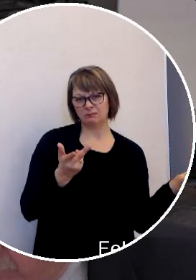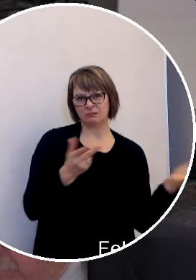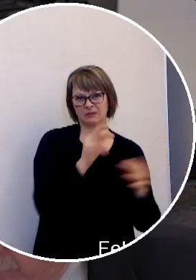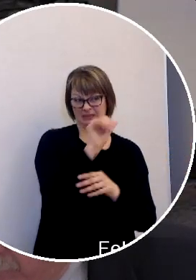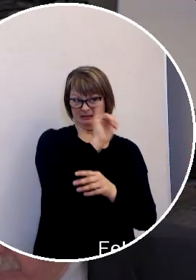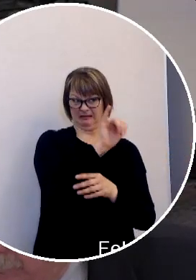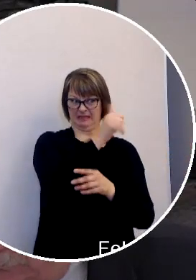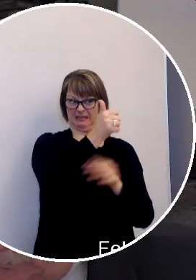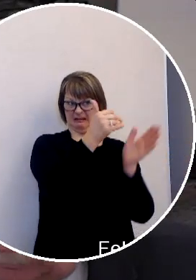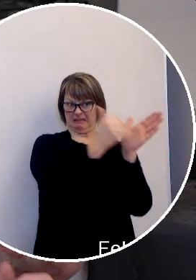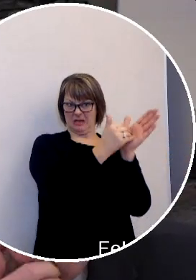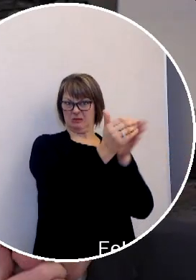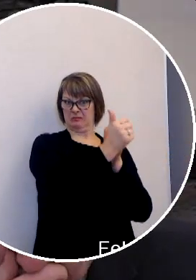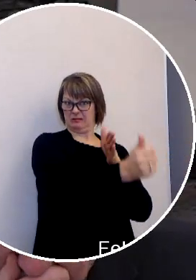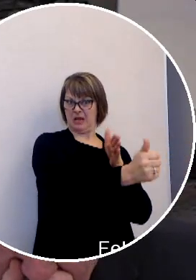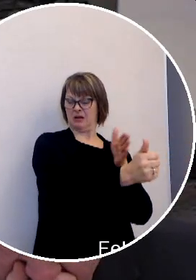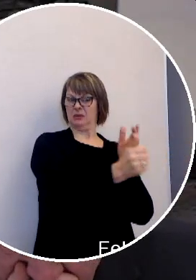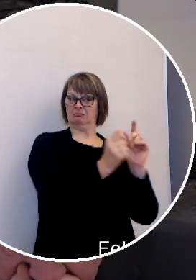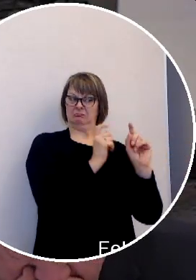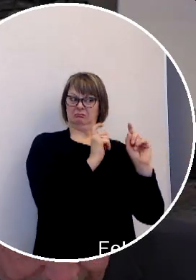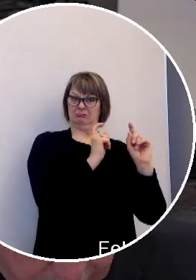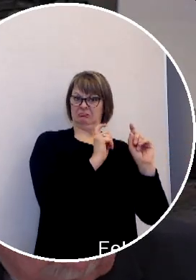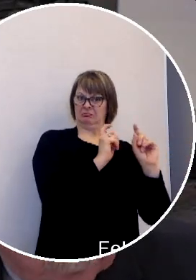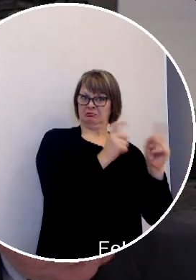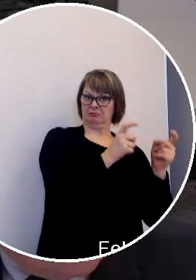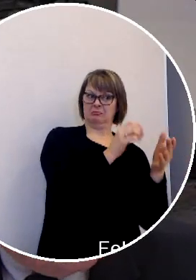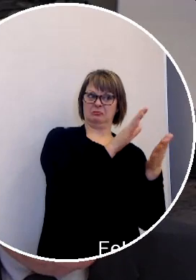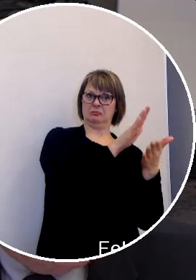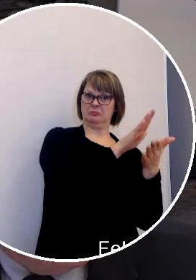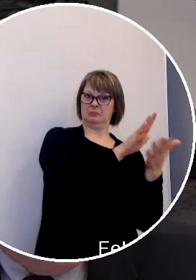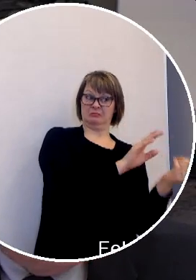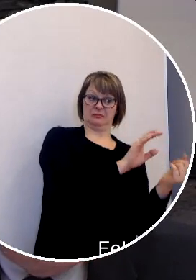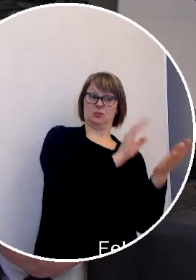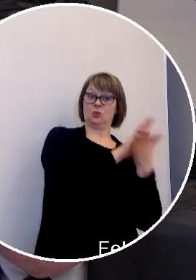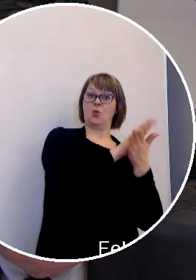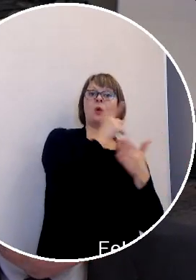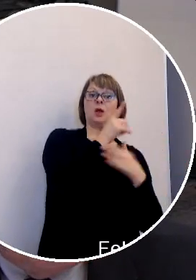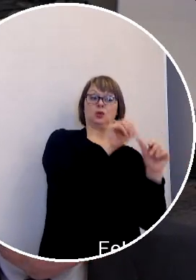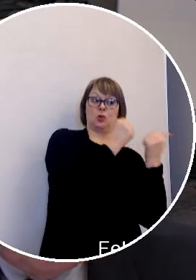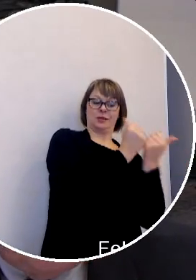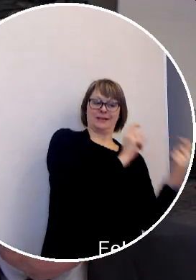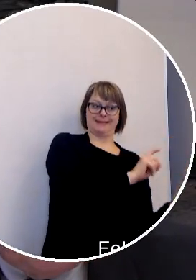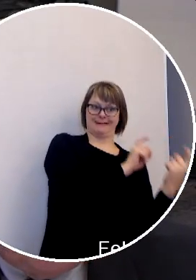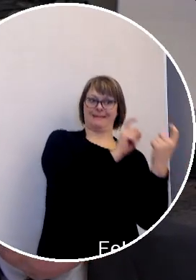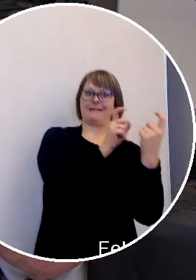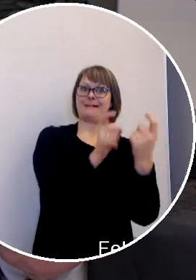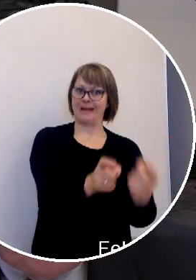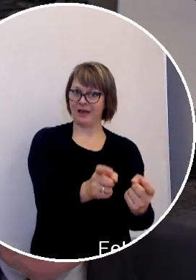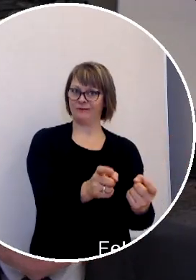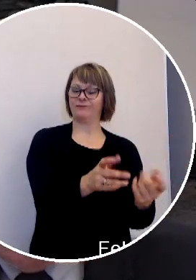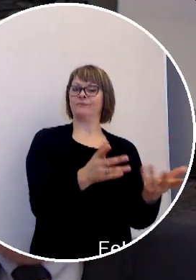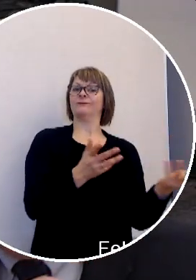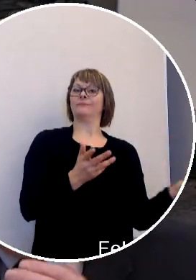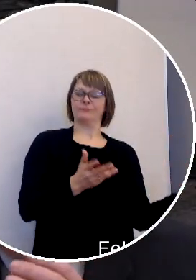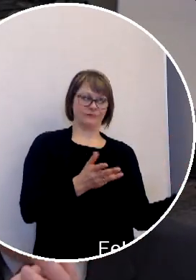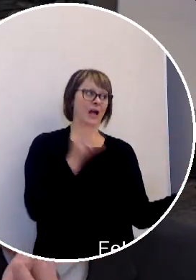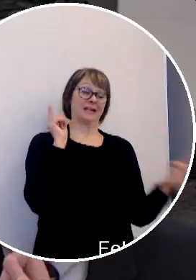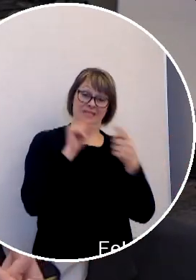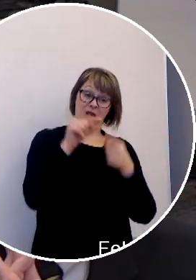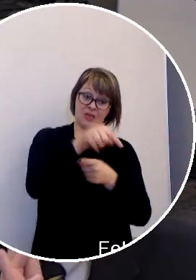of $10,000, which School Milk Association gave them annually, until the issue was